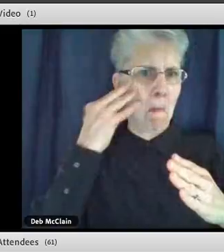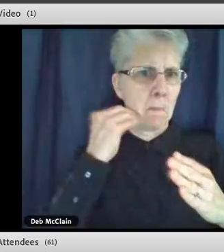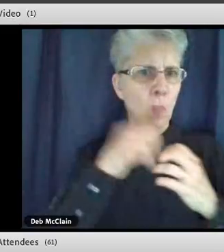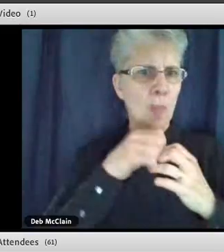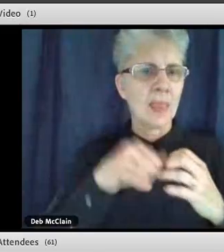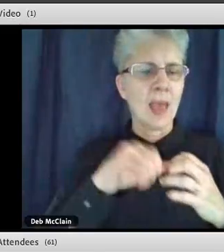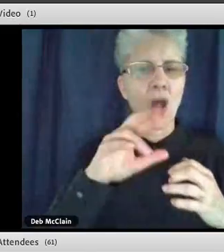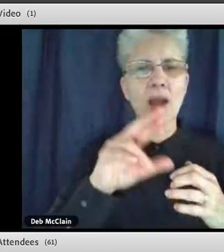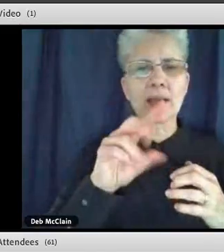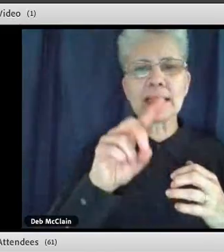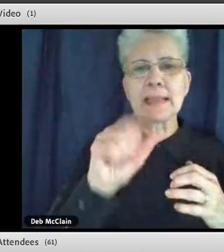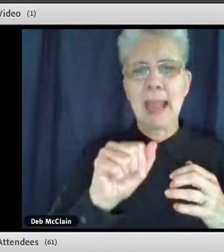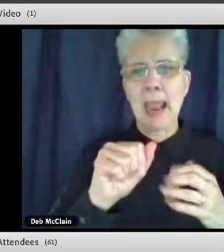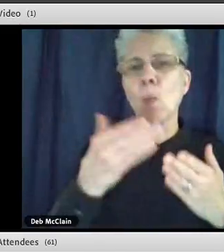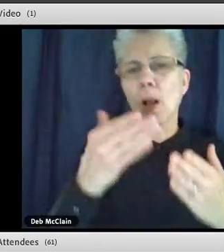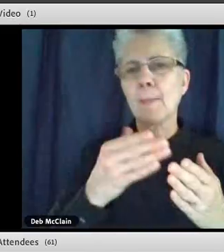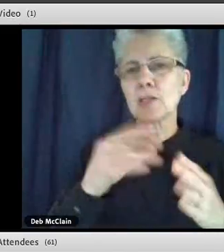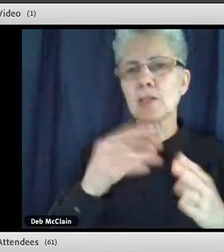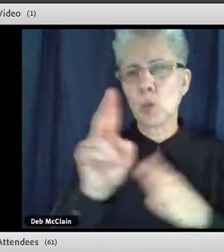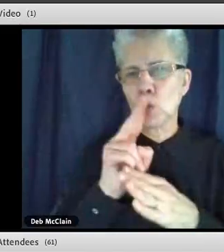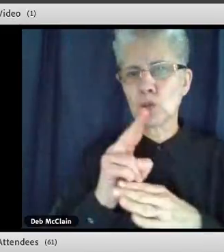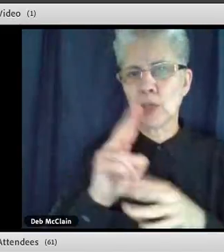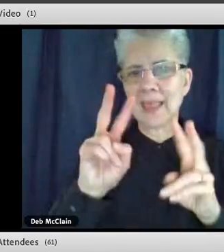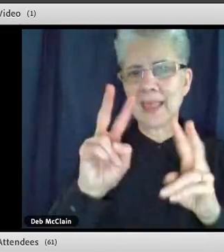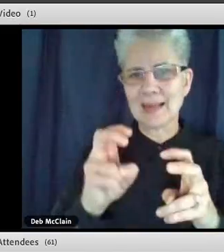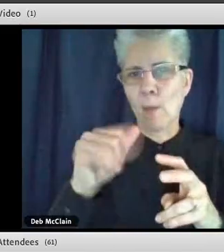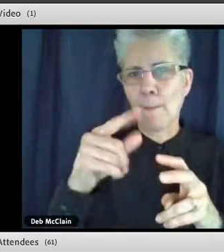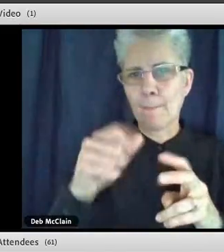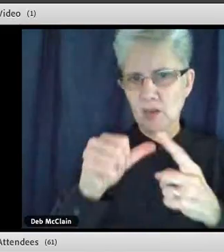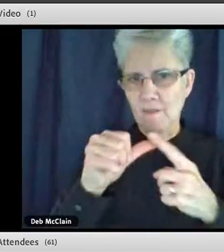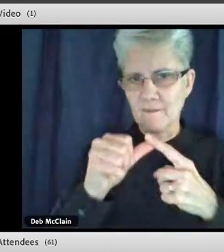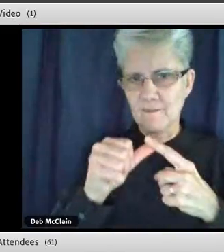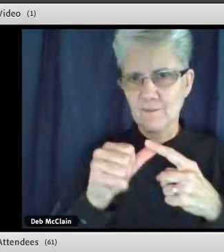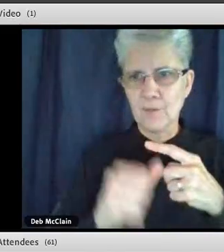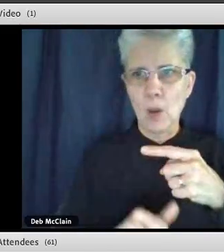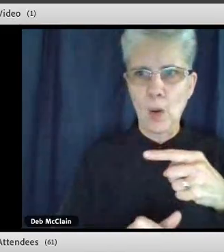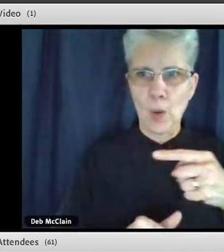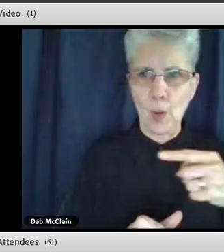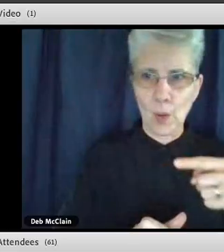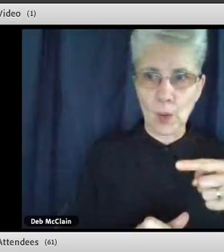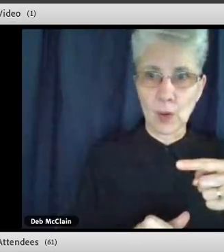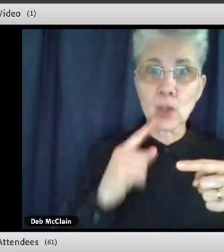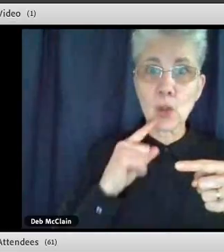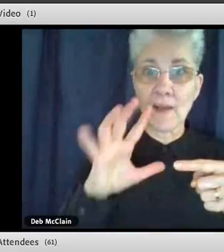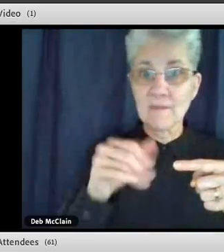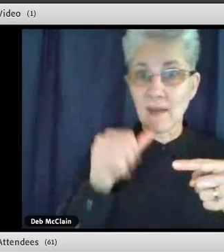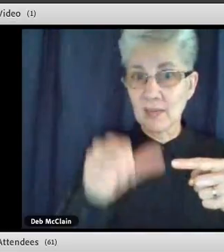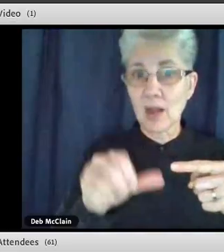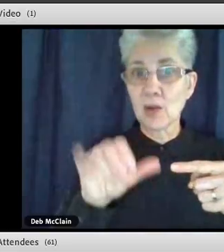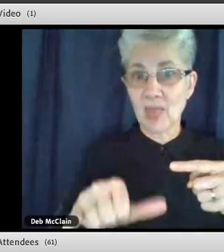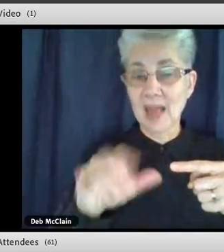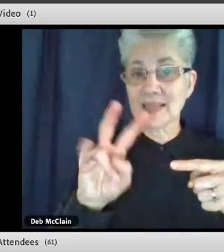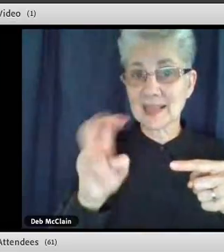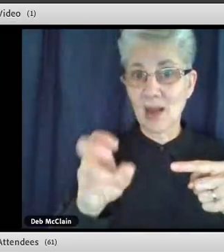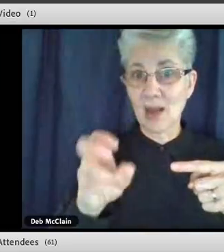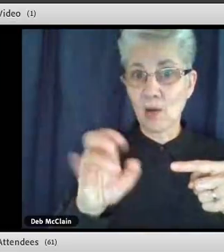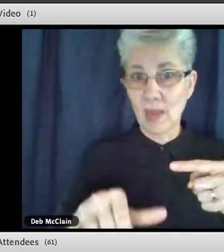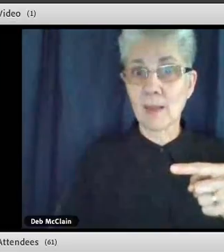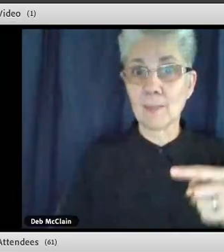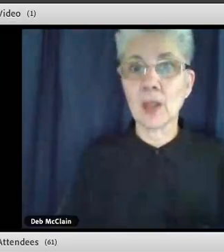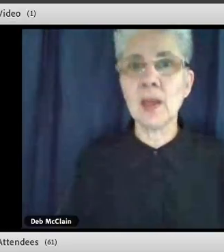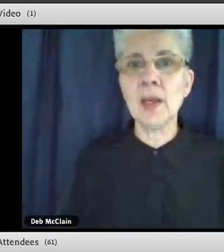going to the title page first. So, so Nicole, you're saying like 5 letters is the title. So if